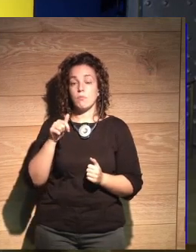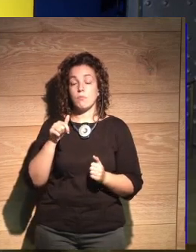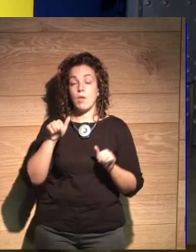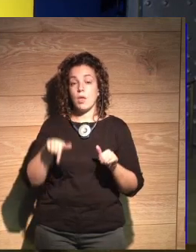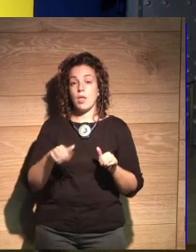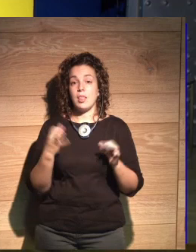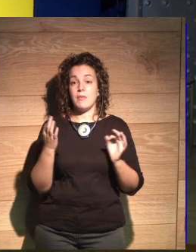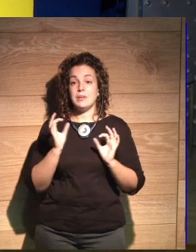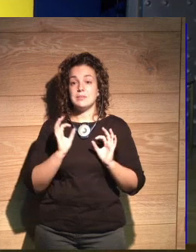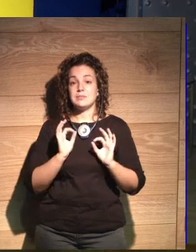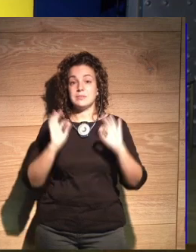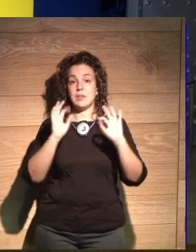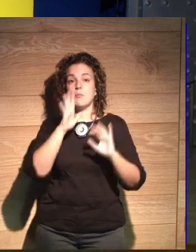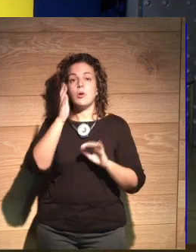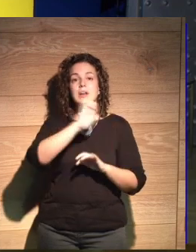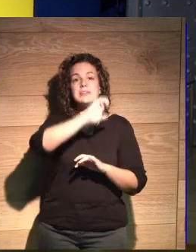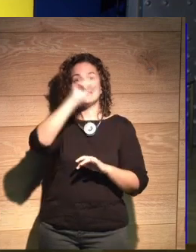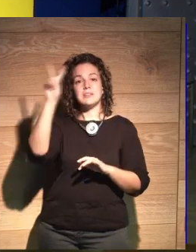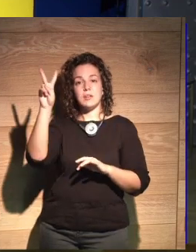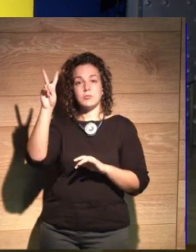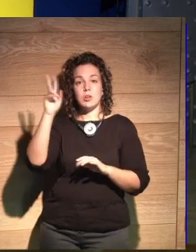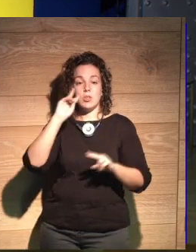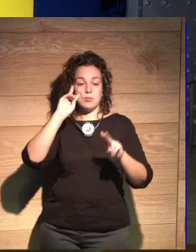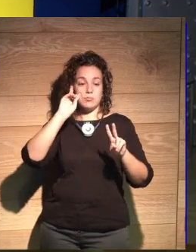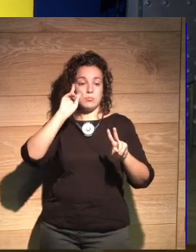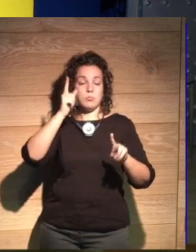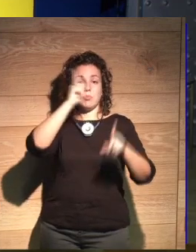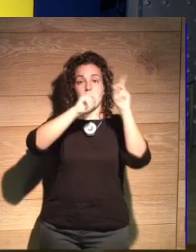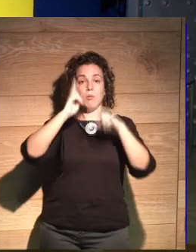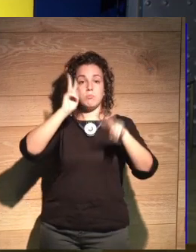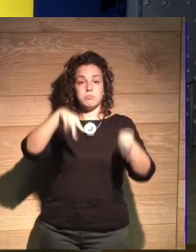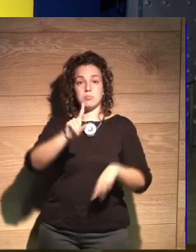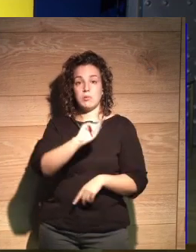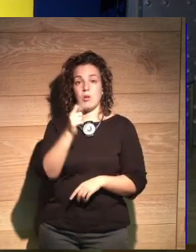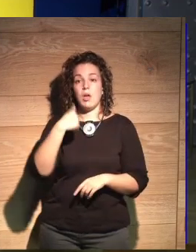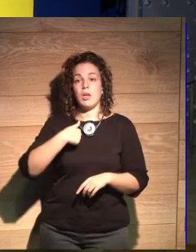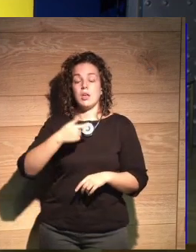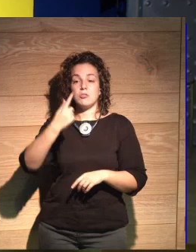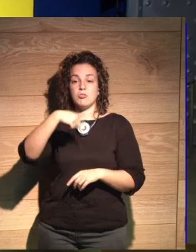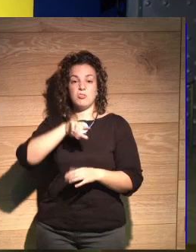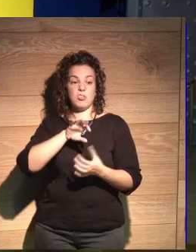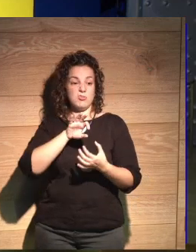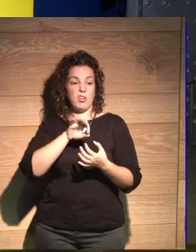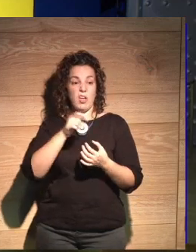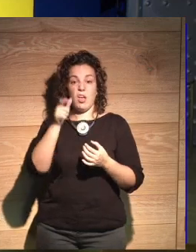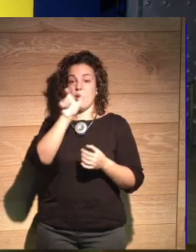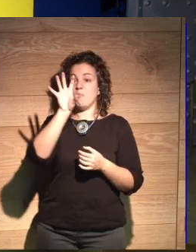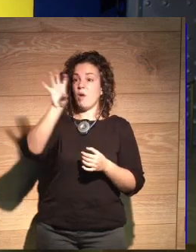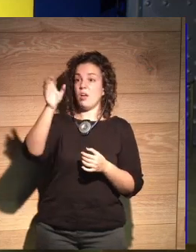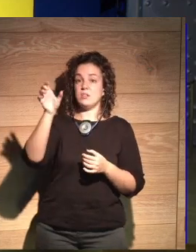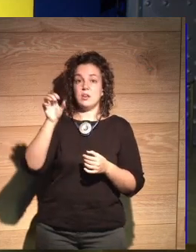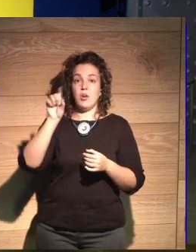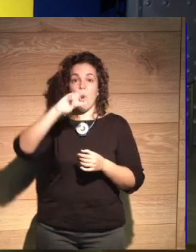unique that there's nothing that we can learn from any other country, which is absolute nonsense. Yes, the United States is unique,